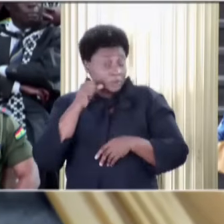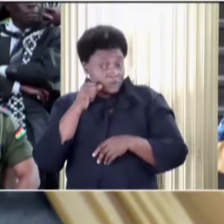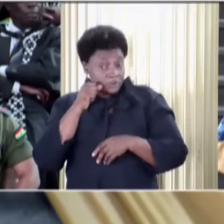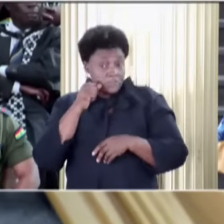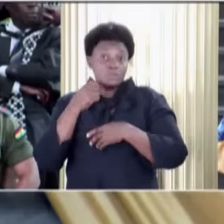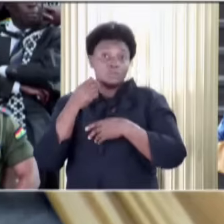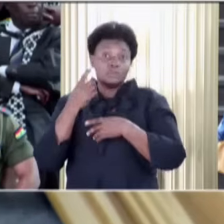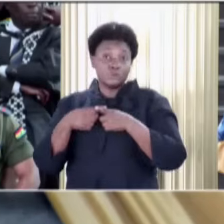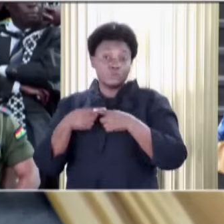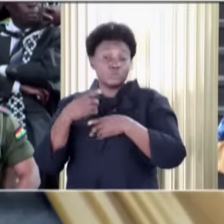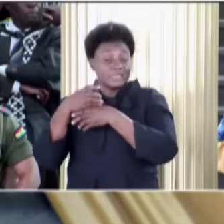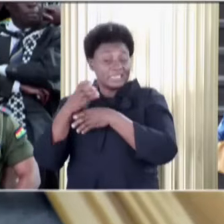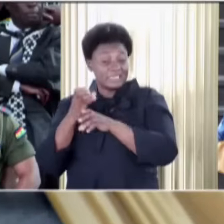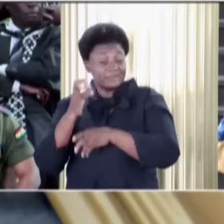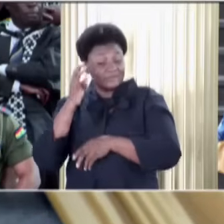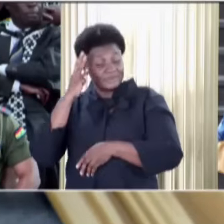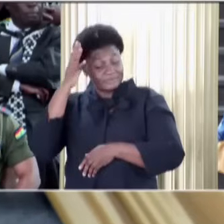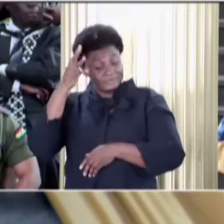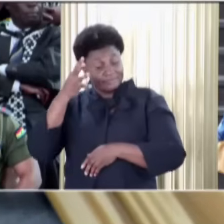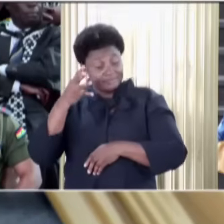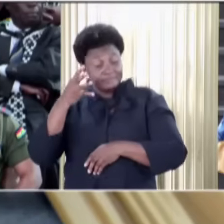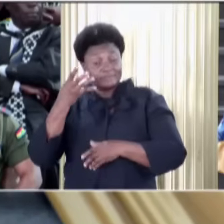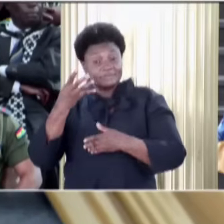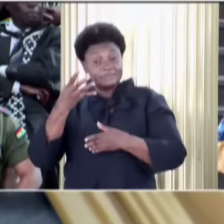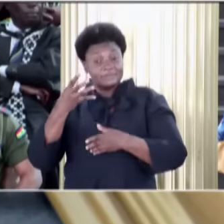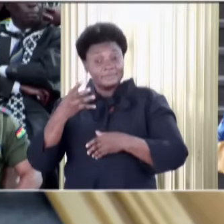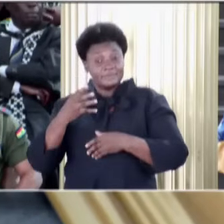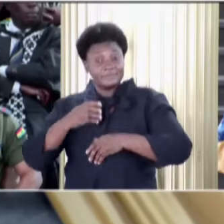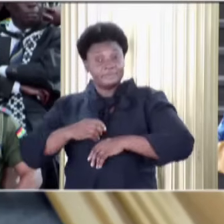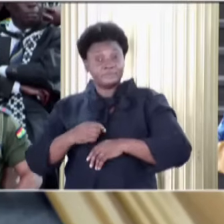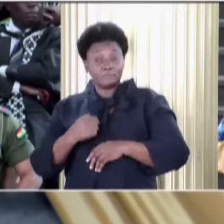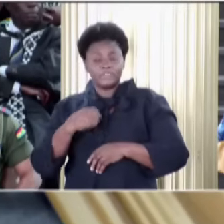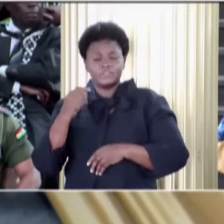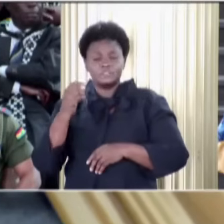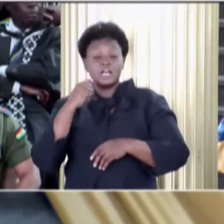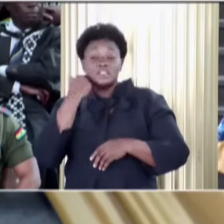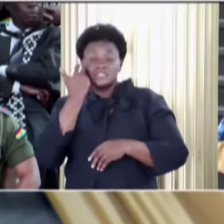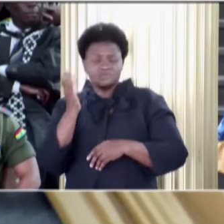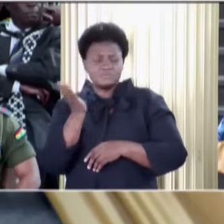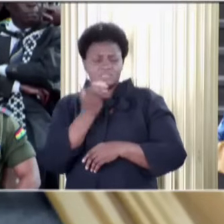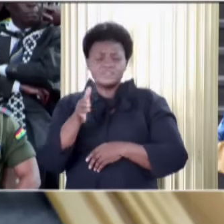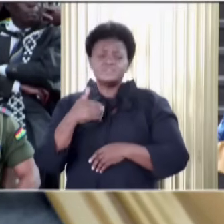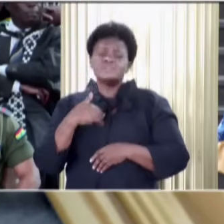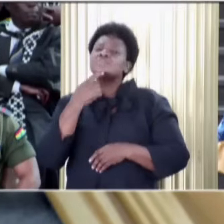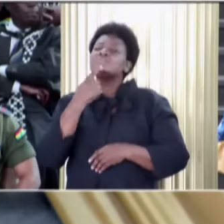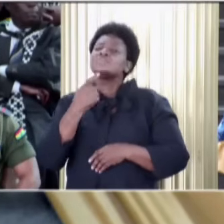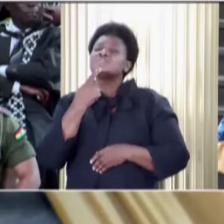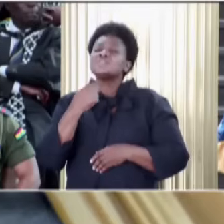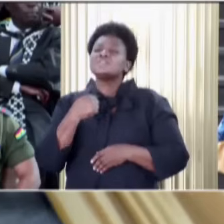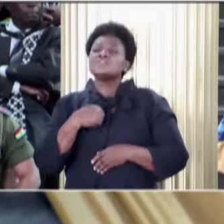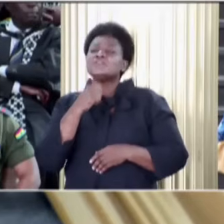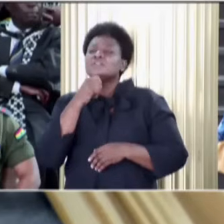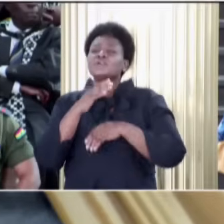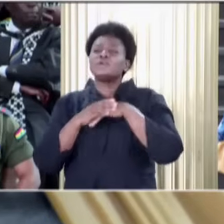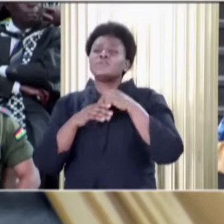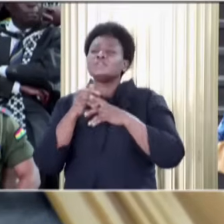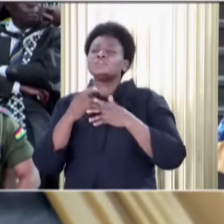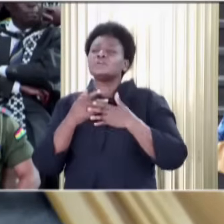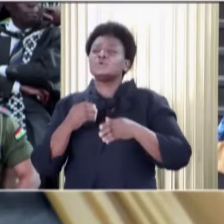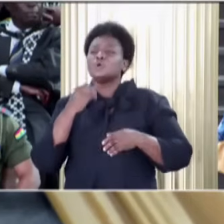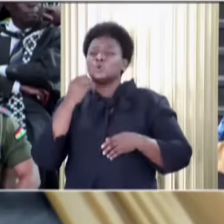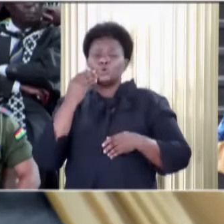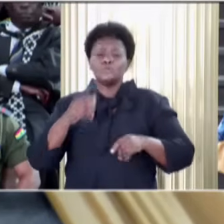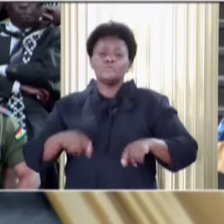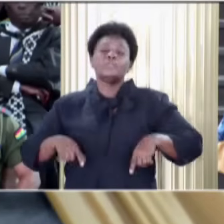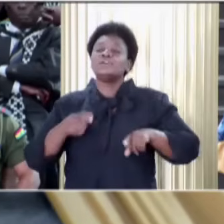entrepreneur. Now, I am never ashamed to say that I was raised in a comfortable home. So I